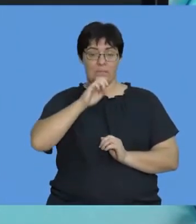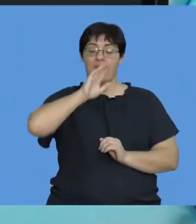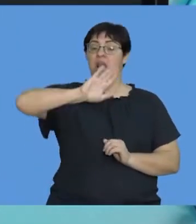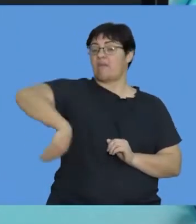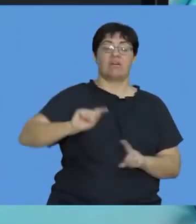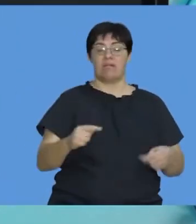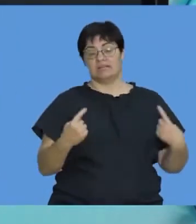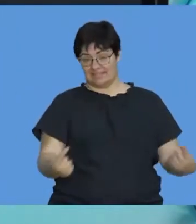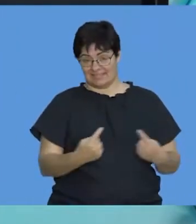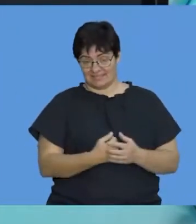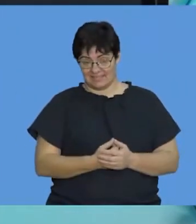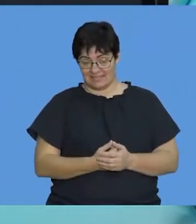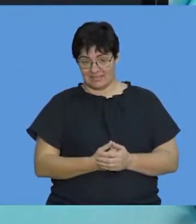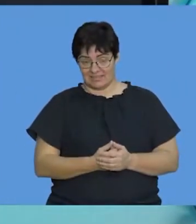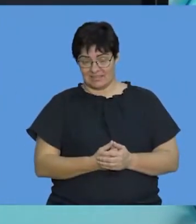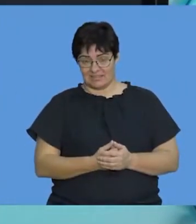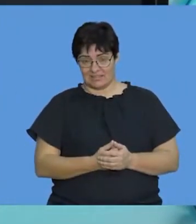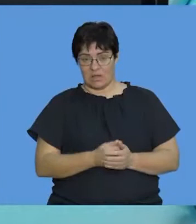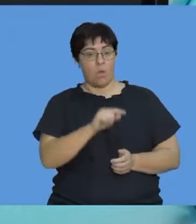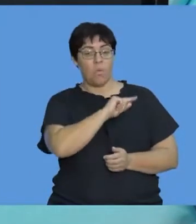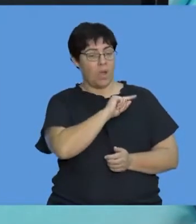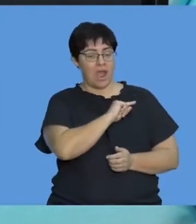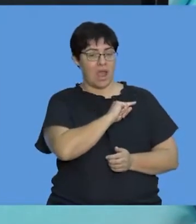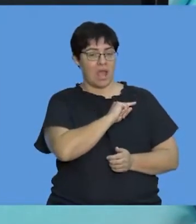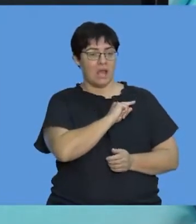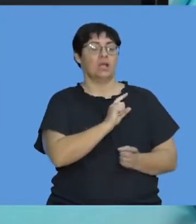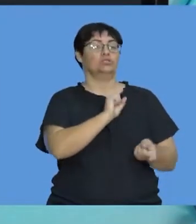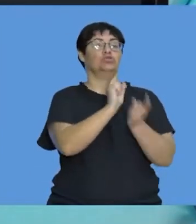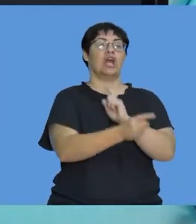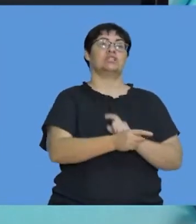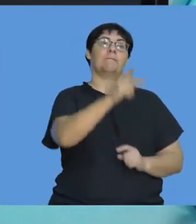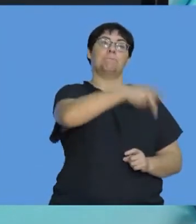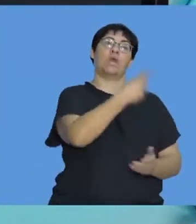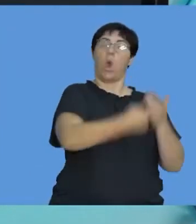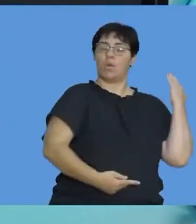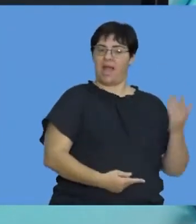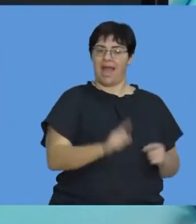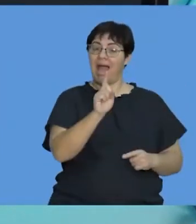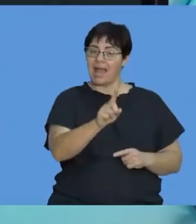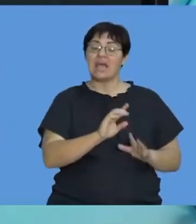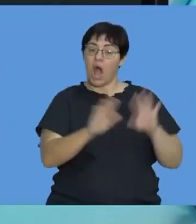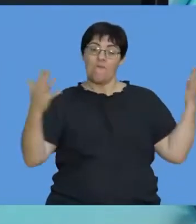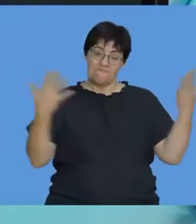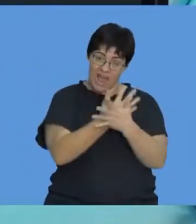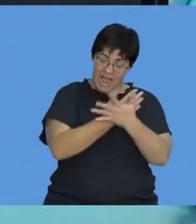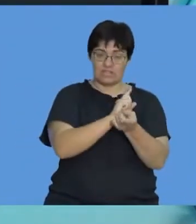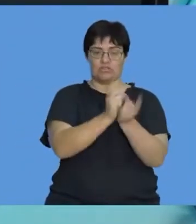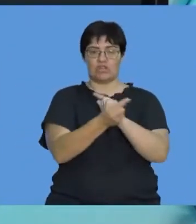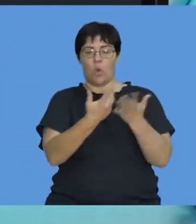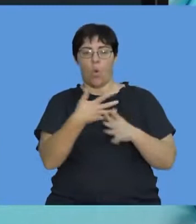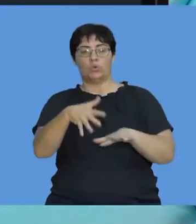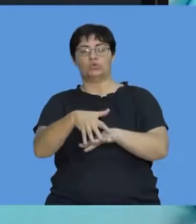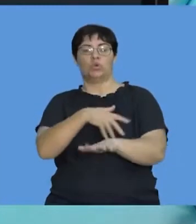be left out here, because it's not equal to just the change of momentum. It's equal to how